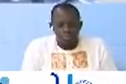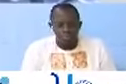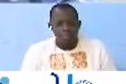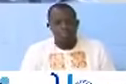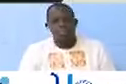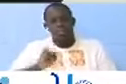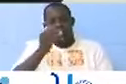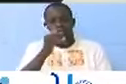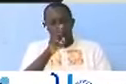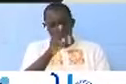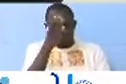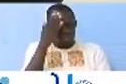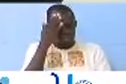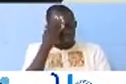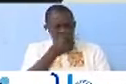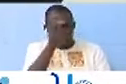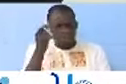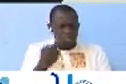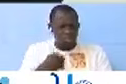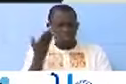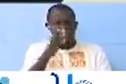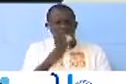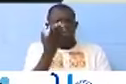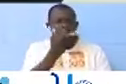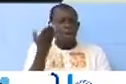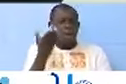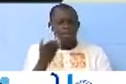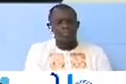you know where they were coming from?